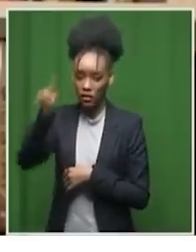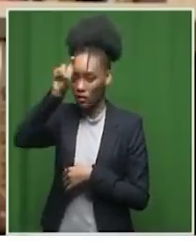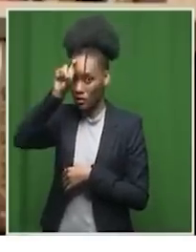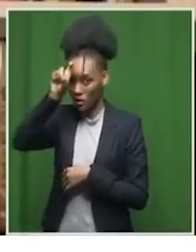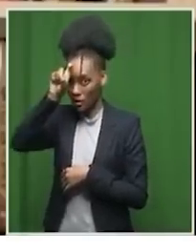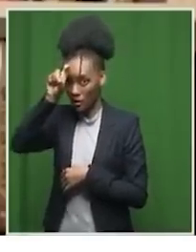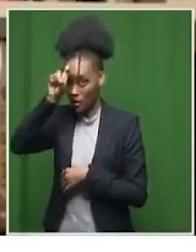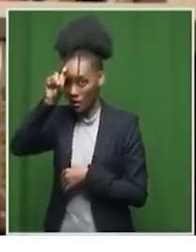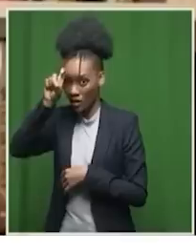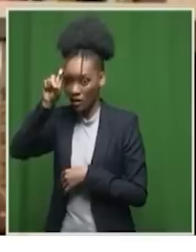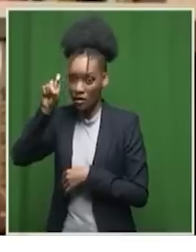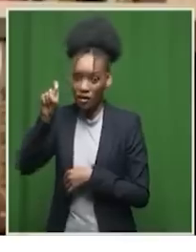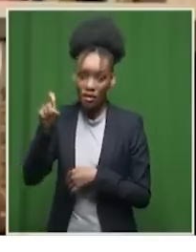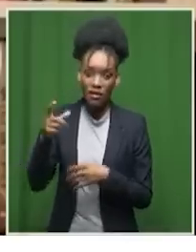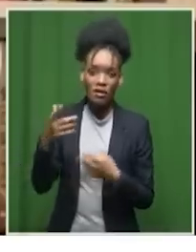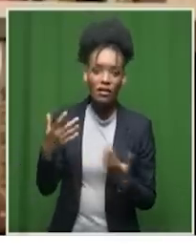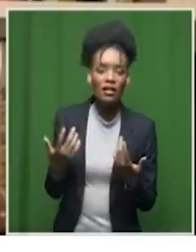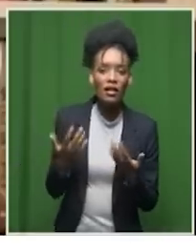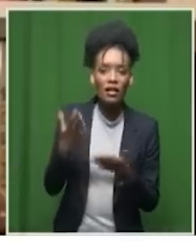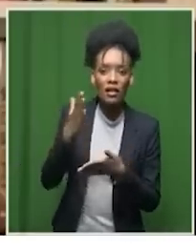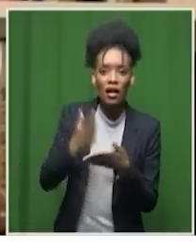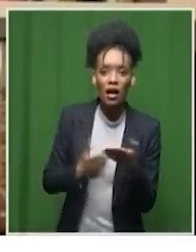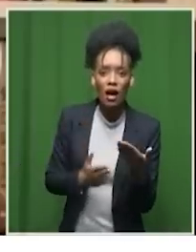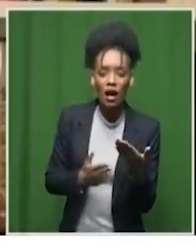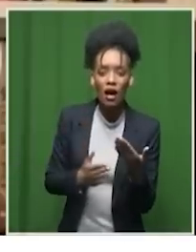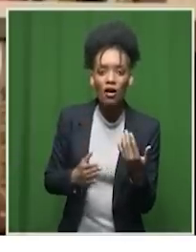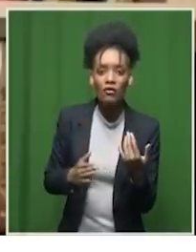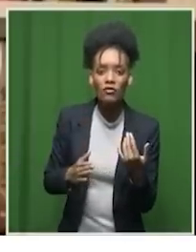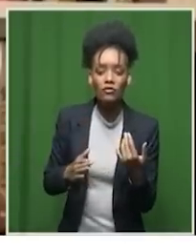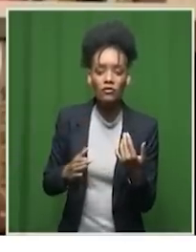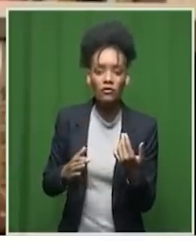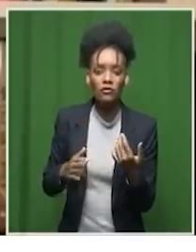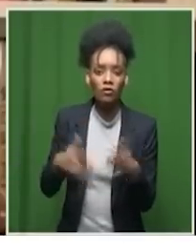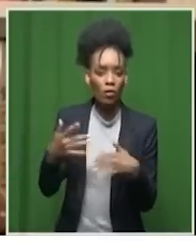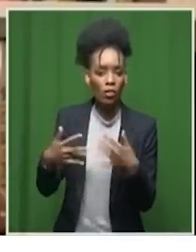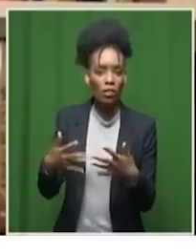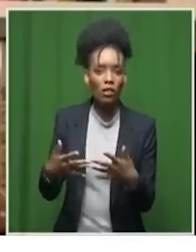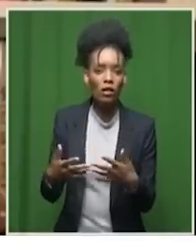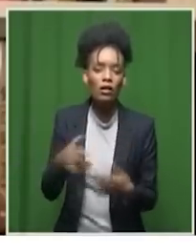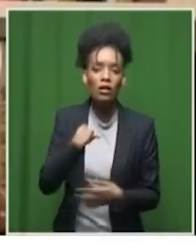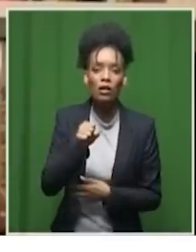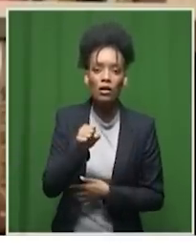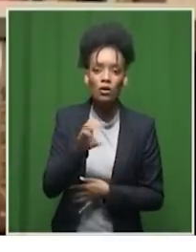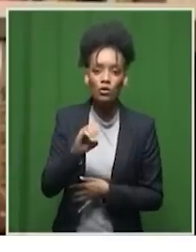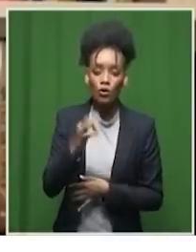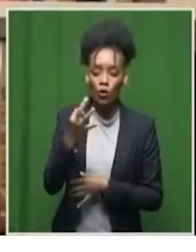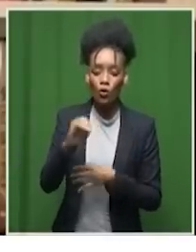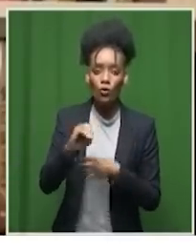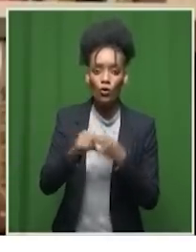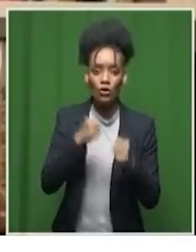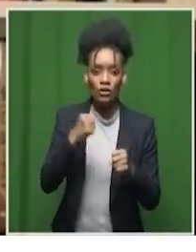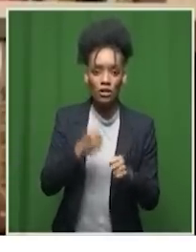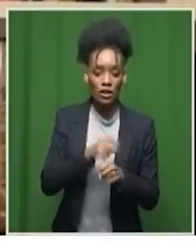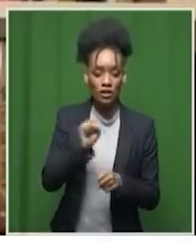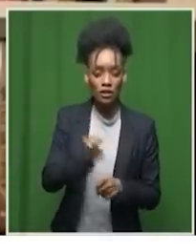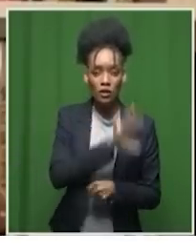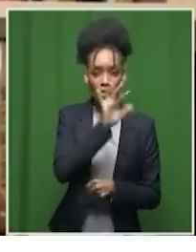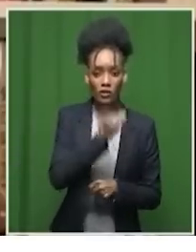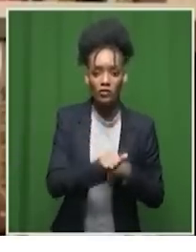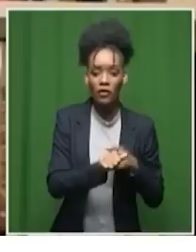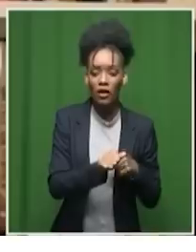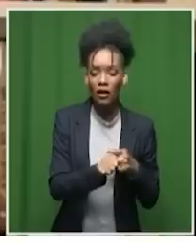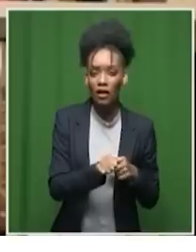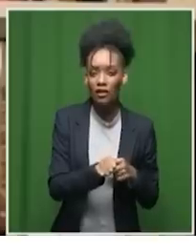And we're now $6,800 per capita and year. So over 30 years, South Africa has